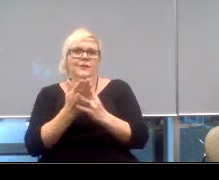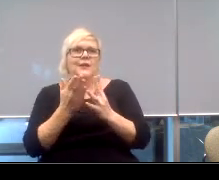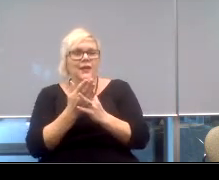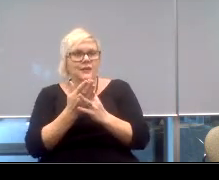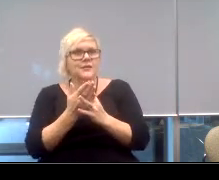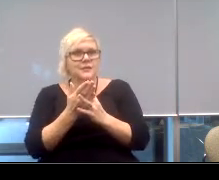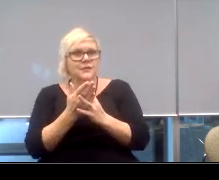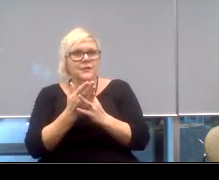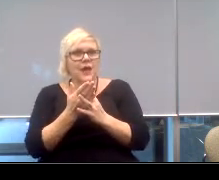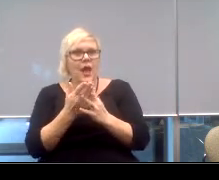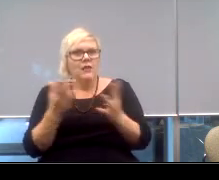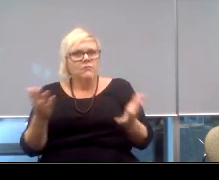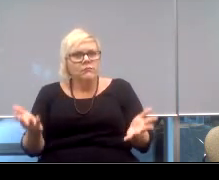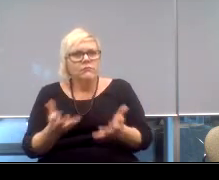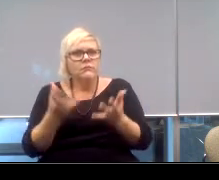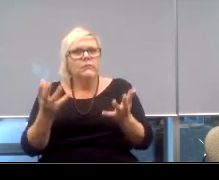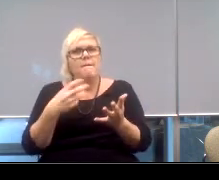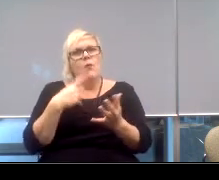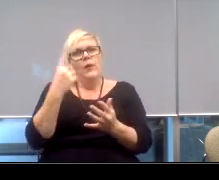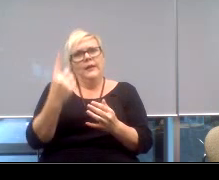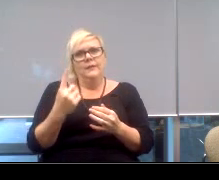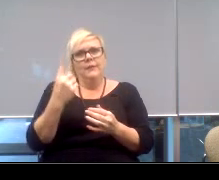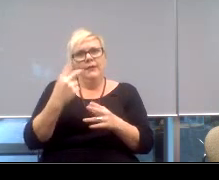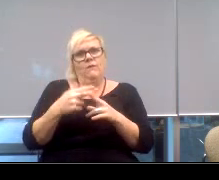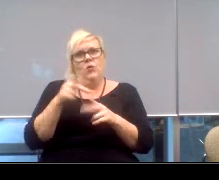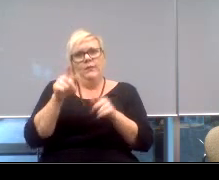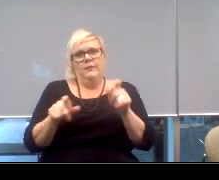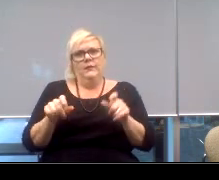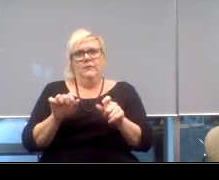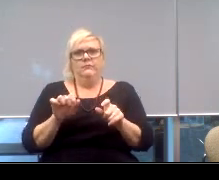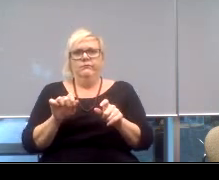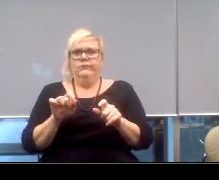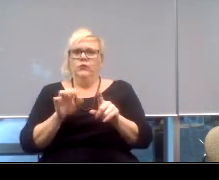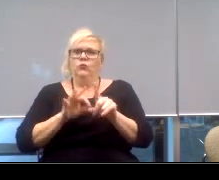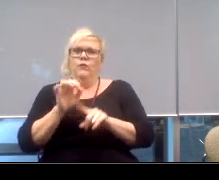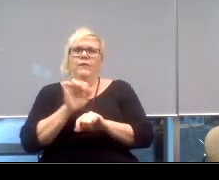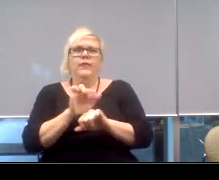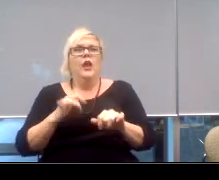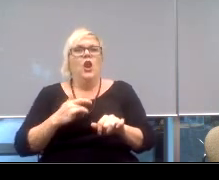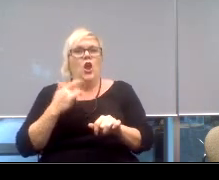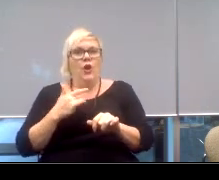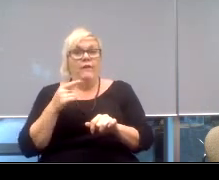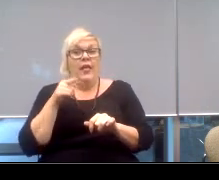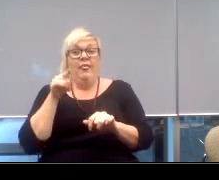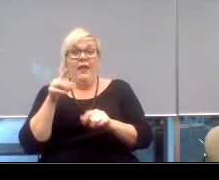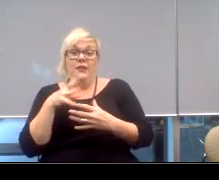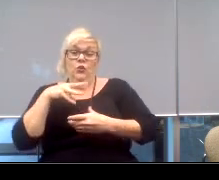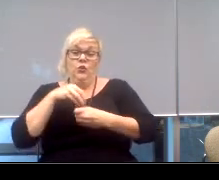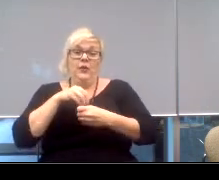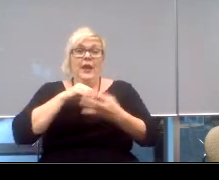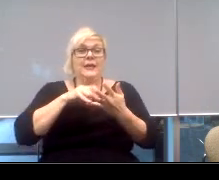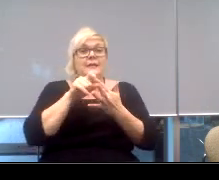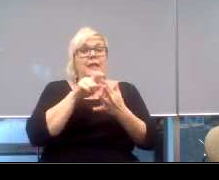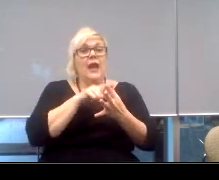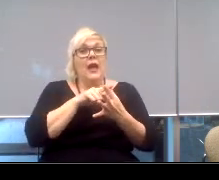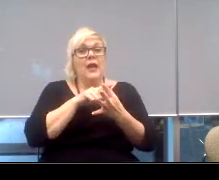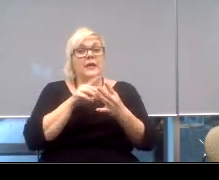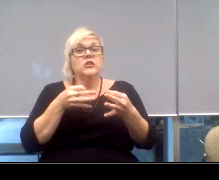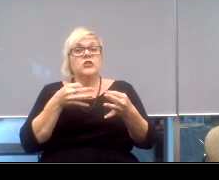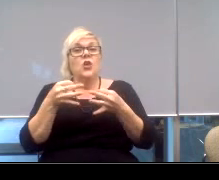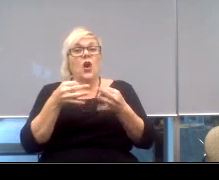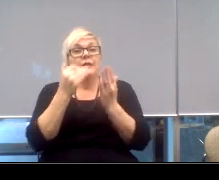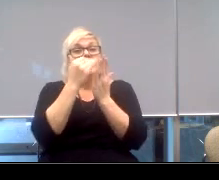increasing independence in participants' lives. This has been incorporated into the SDA design standards, which indicate that